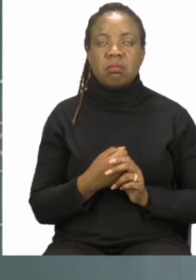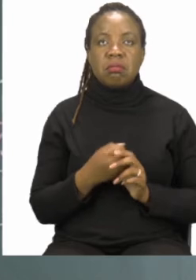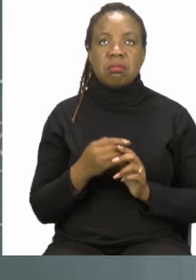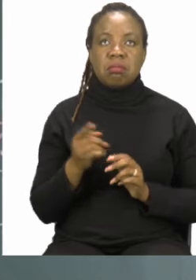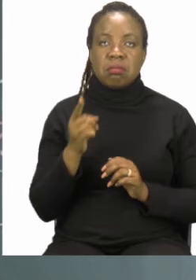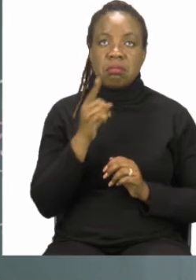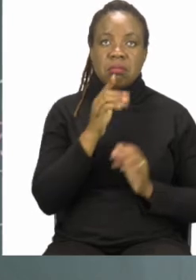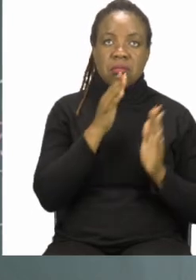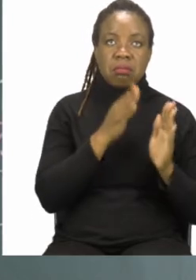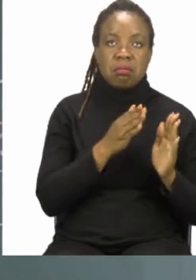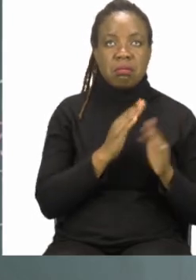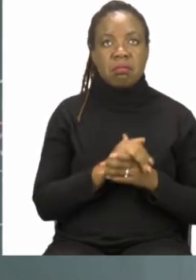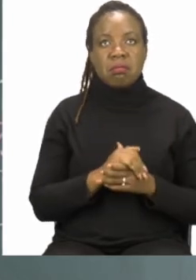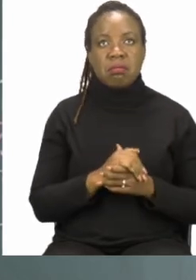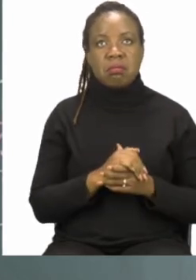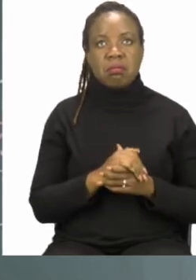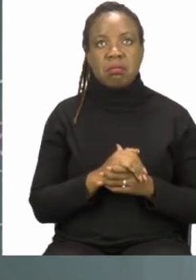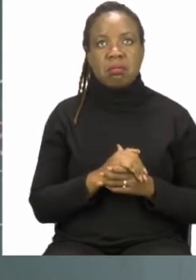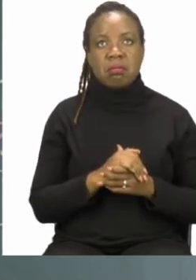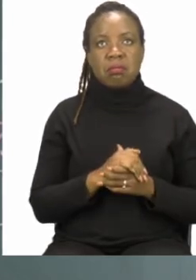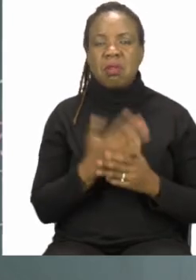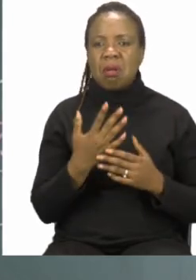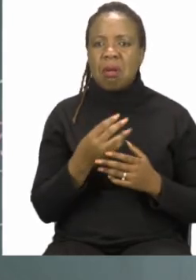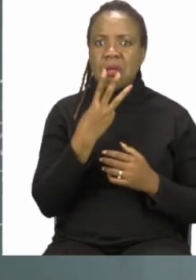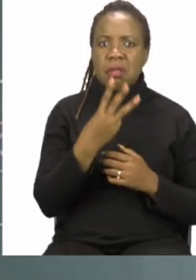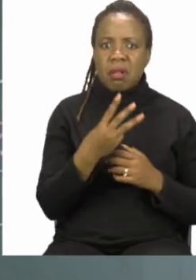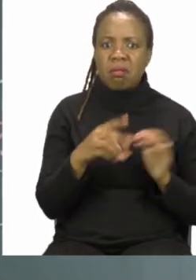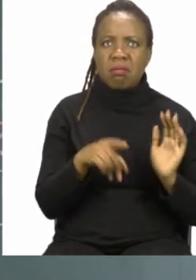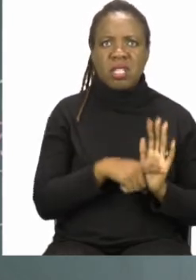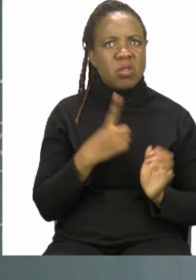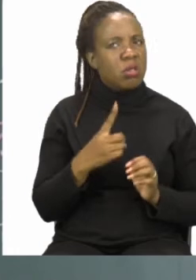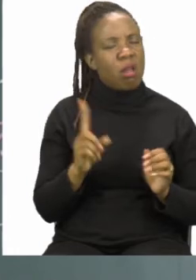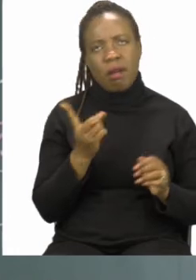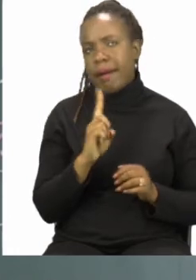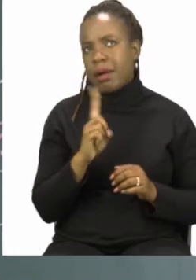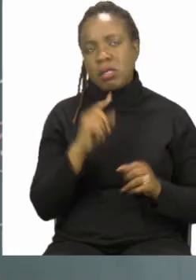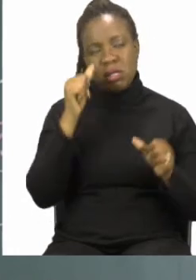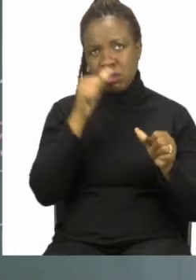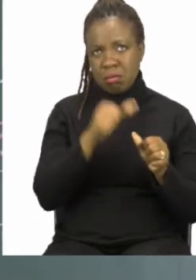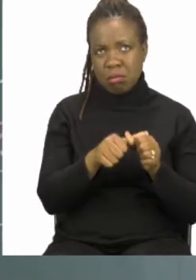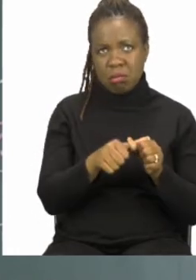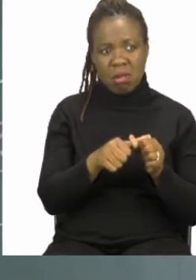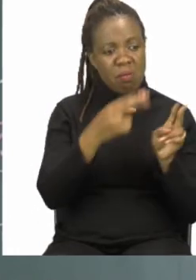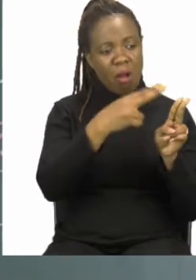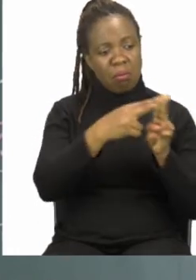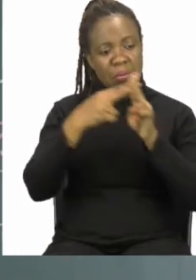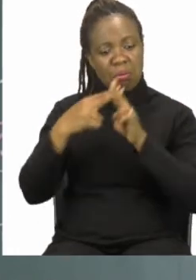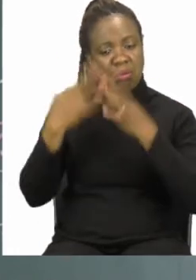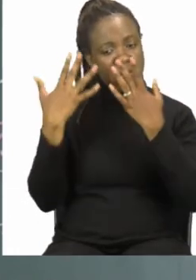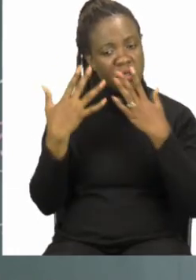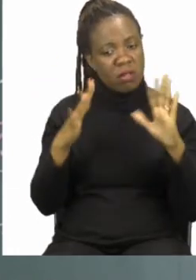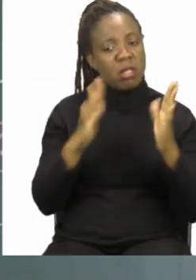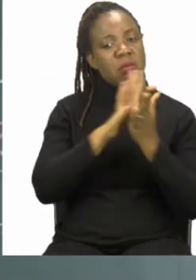next one. Instead of saying 3 minus 1, we need to remember that we took